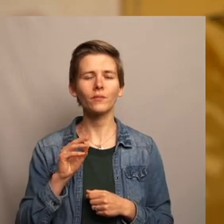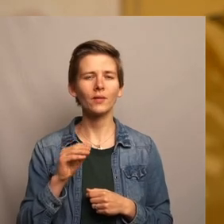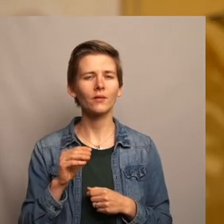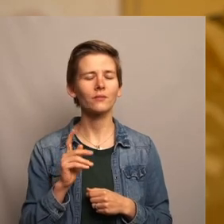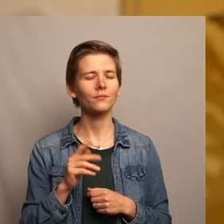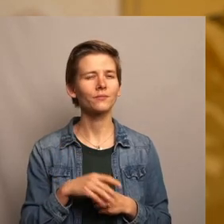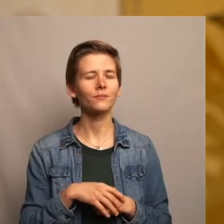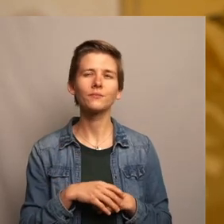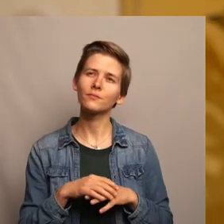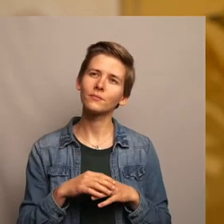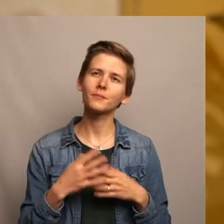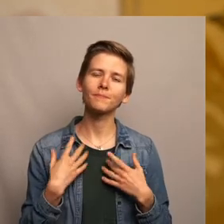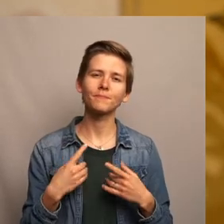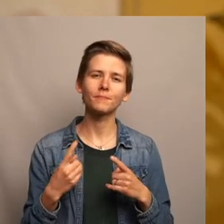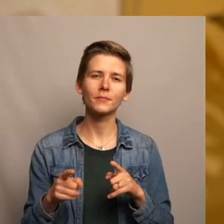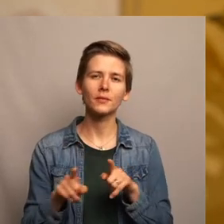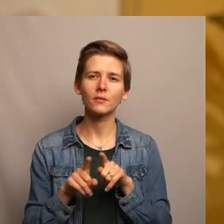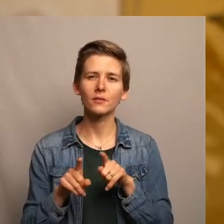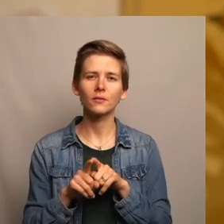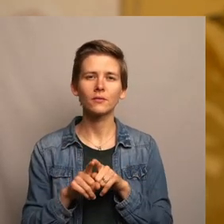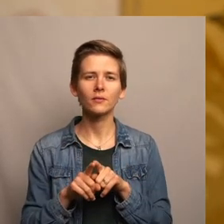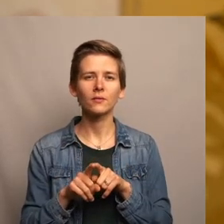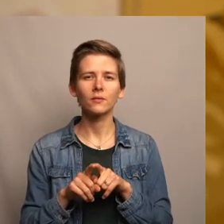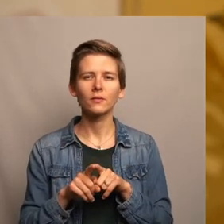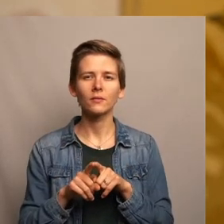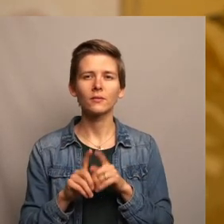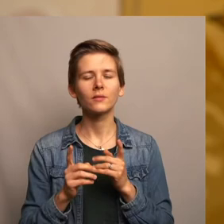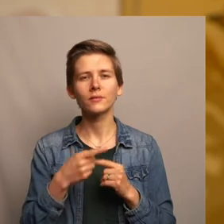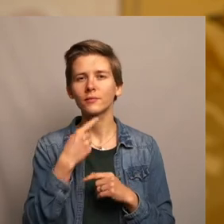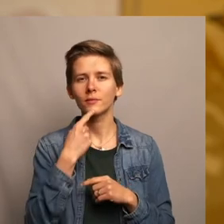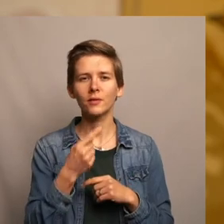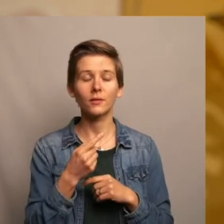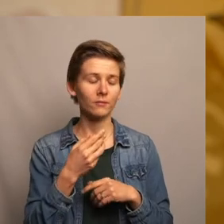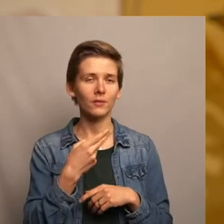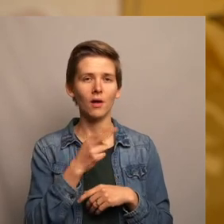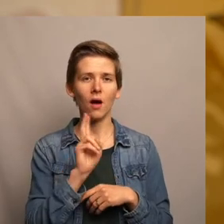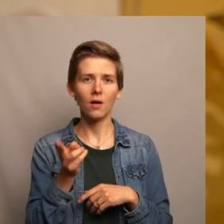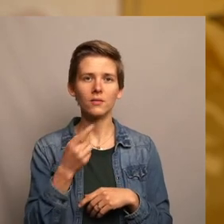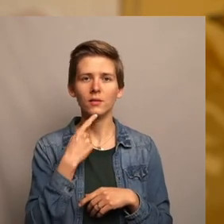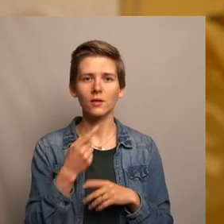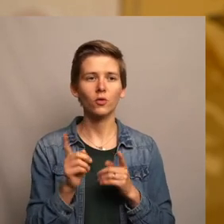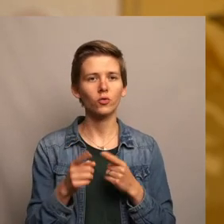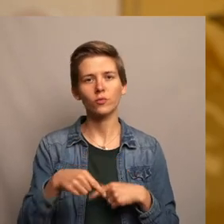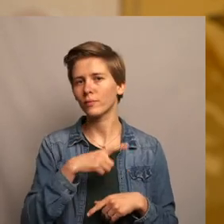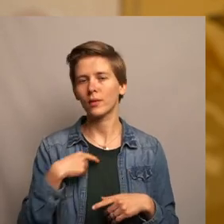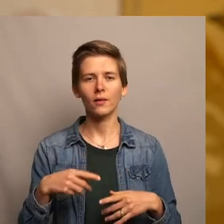When you explain this, it's like, yeah, as Hassan said, if we don't fight it, it might happen and change.